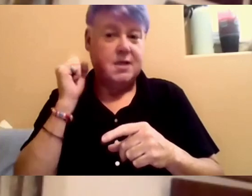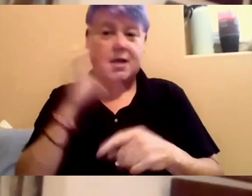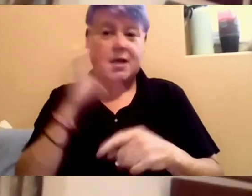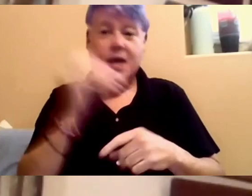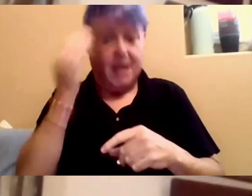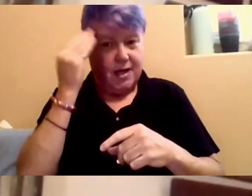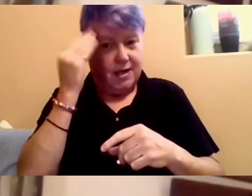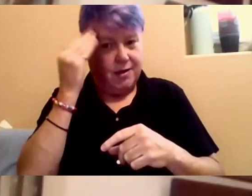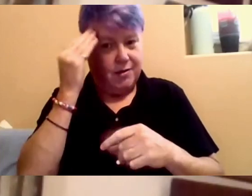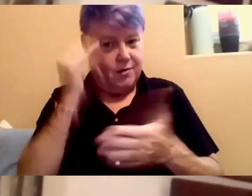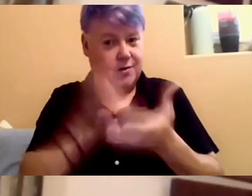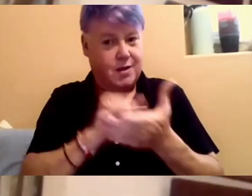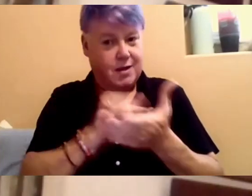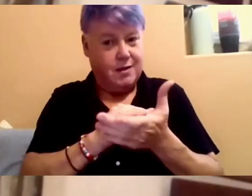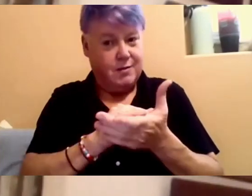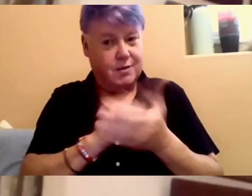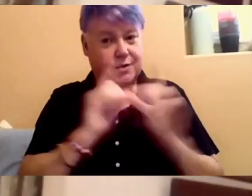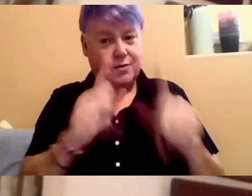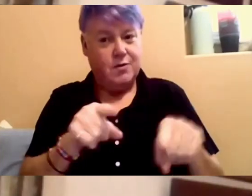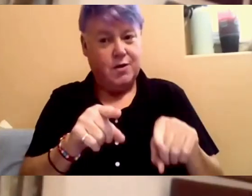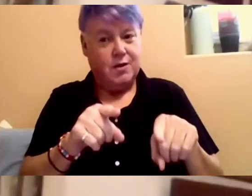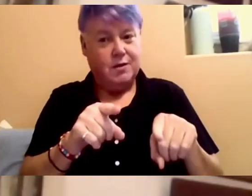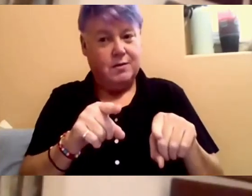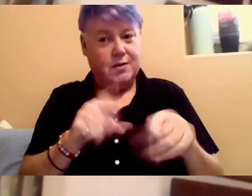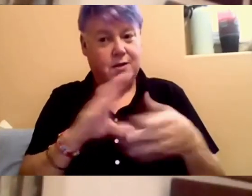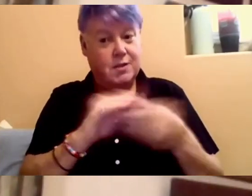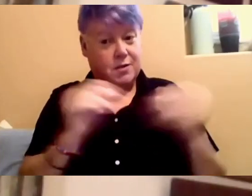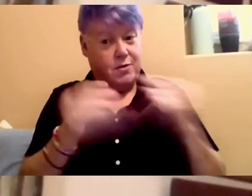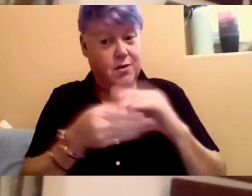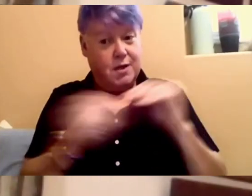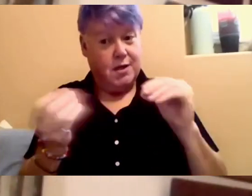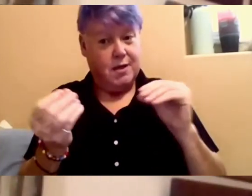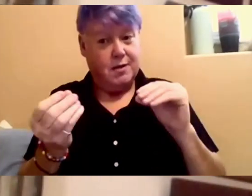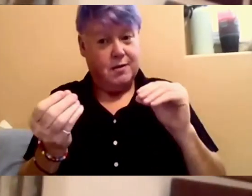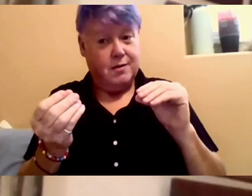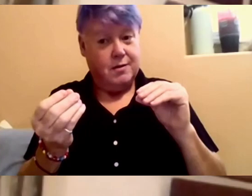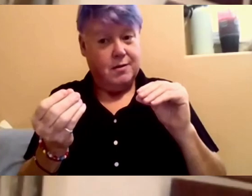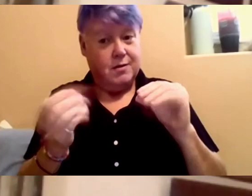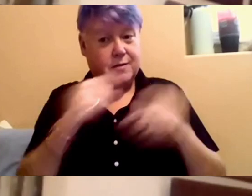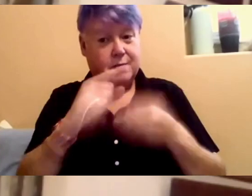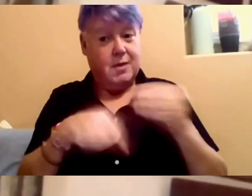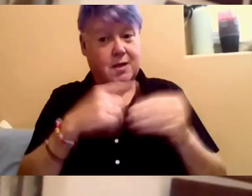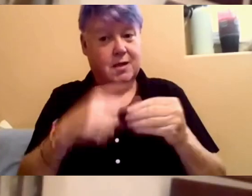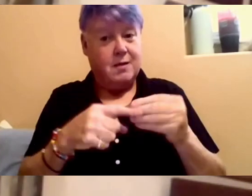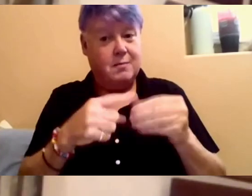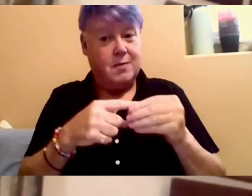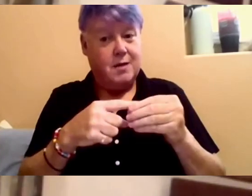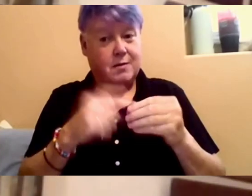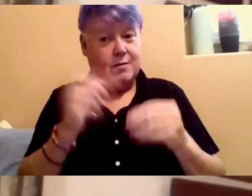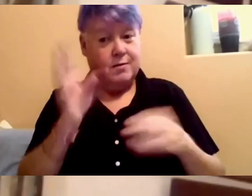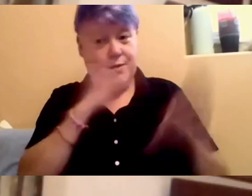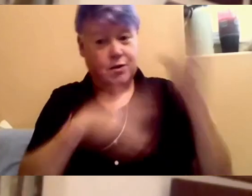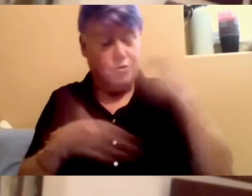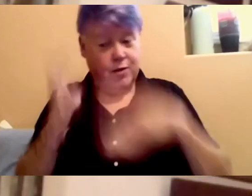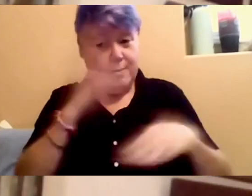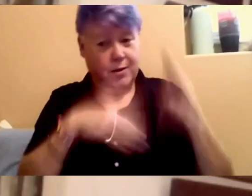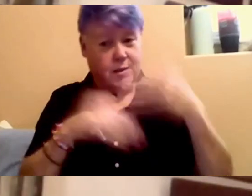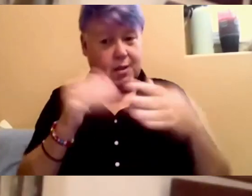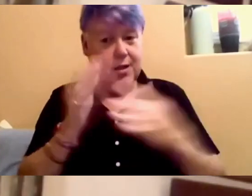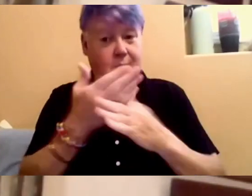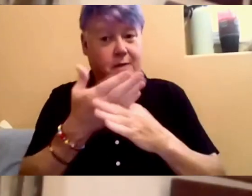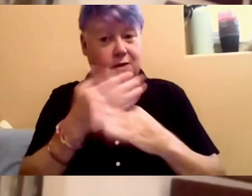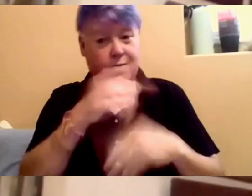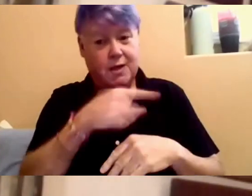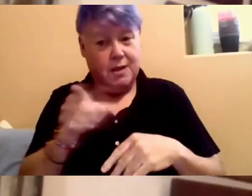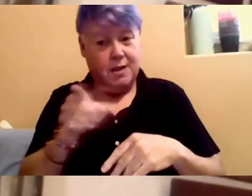that that the story was going to be about the trouble between them. And